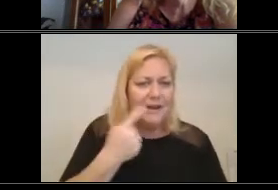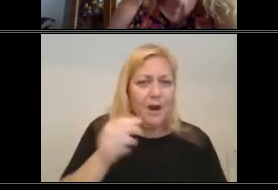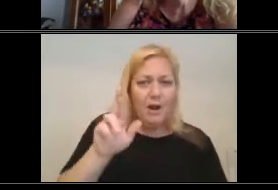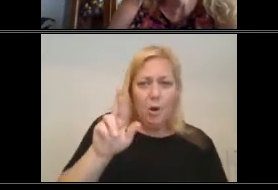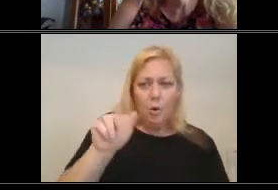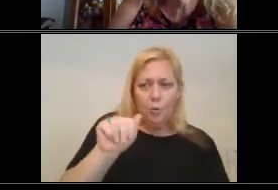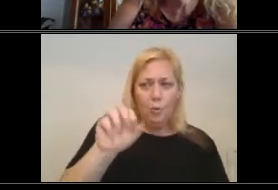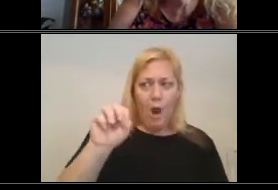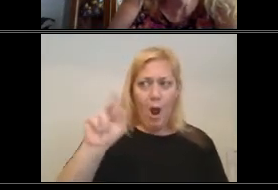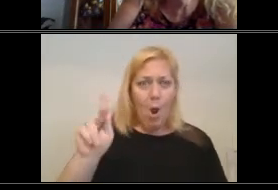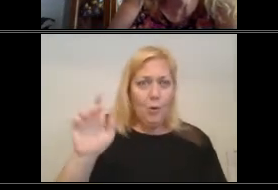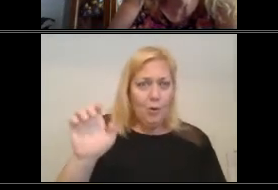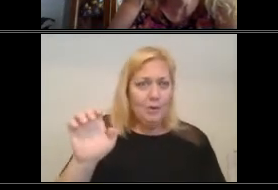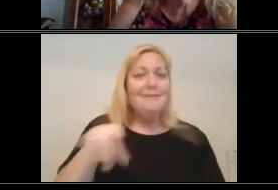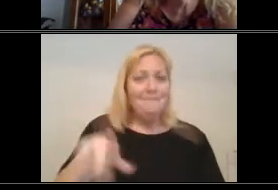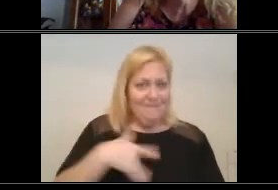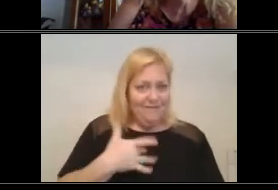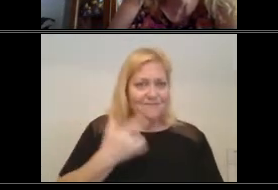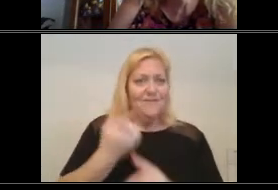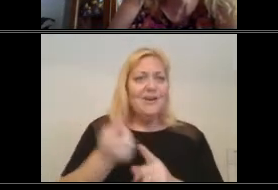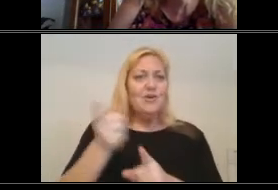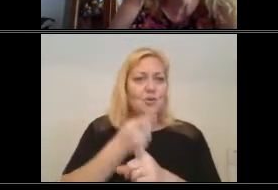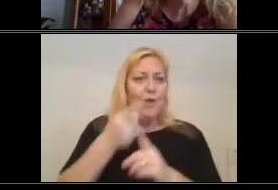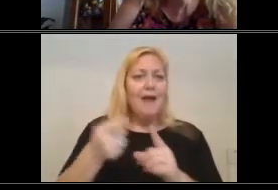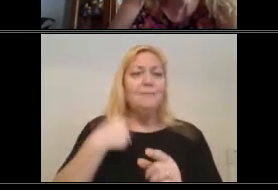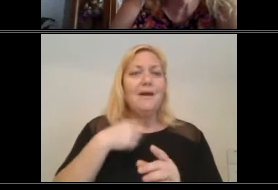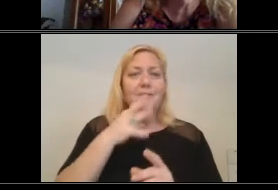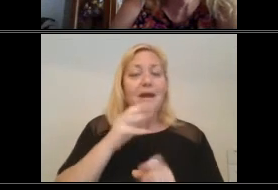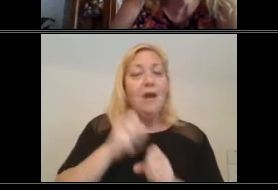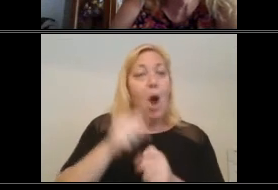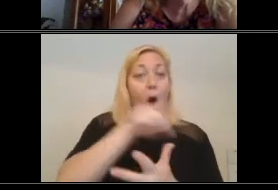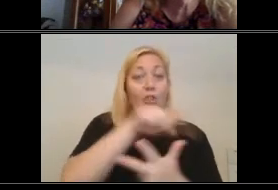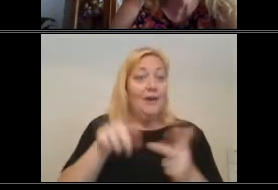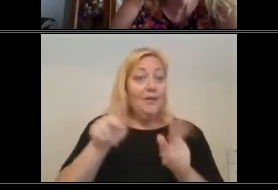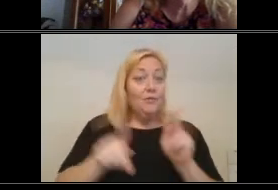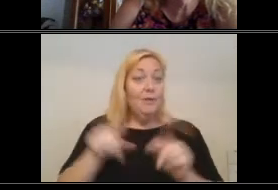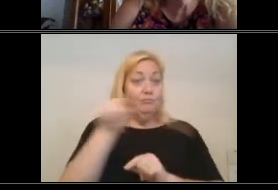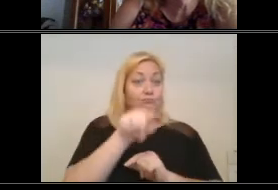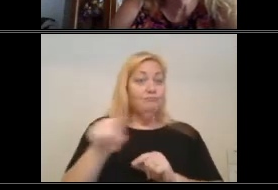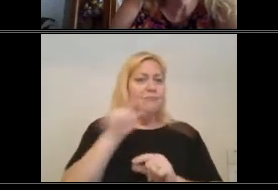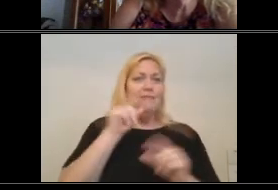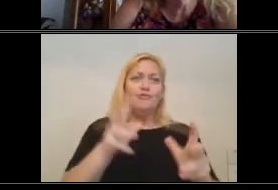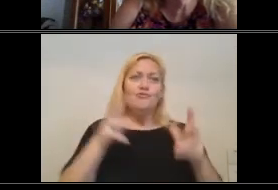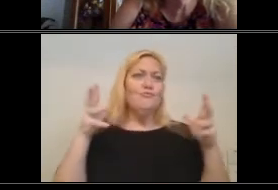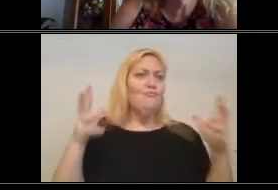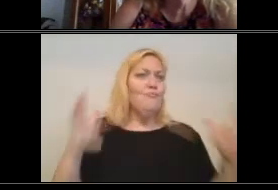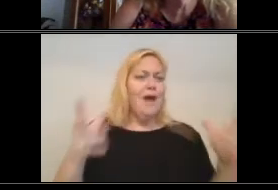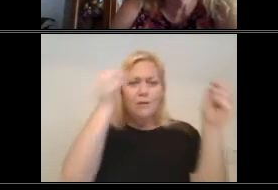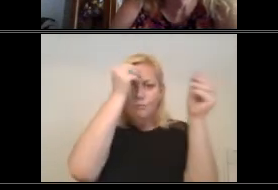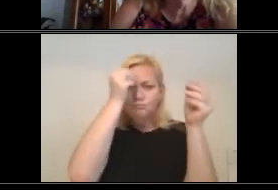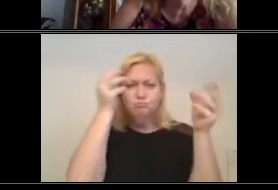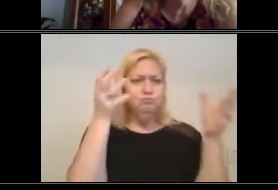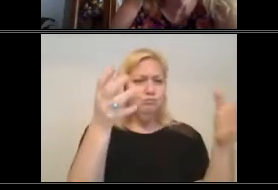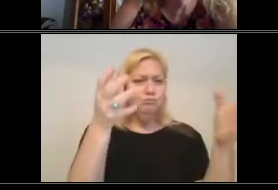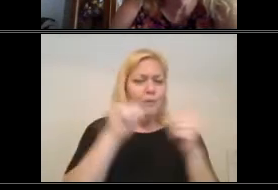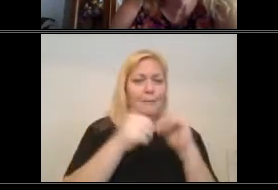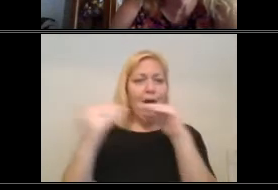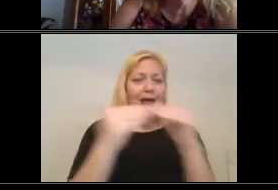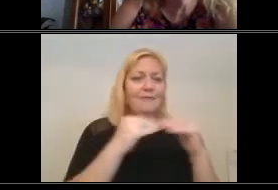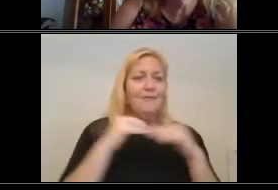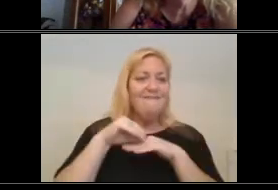to correct. There we go. All 3 of these folks have tremendous wealth of knowledge around equity advisory